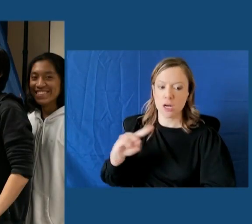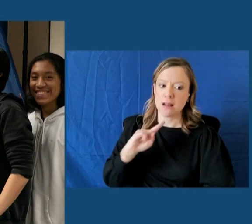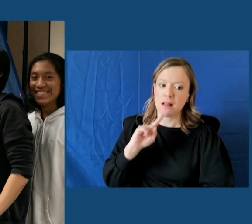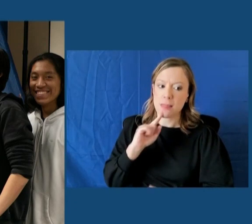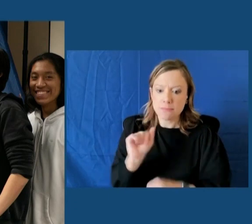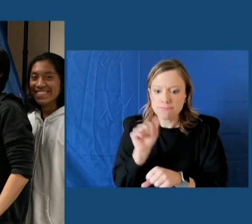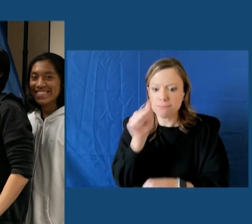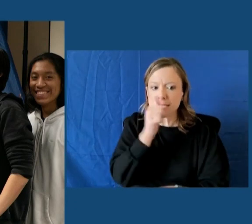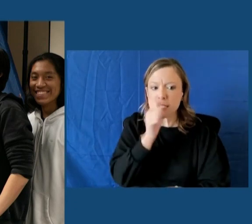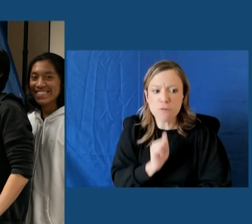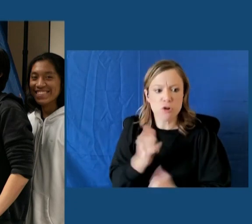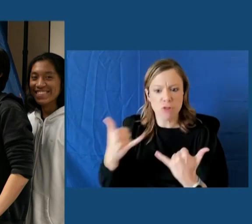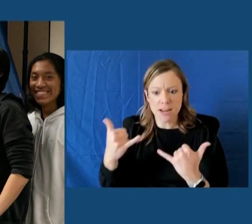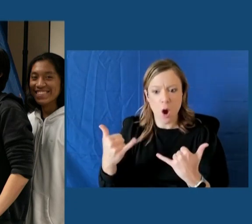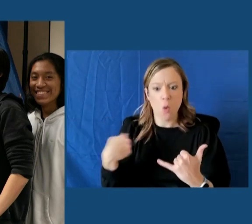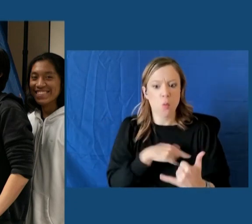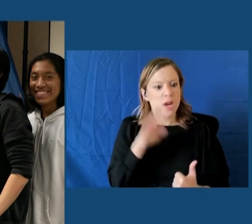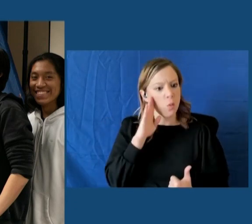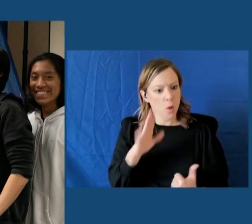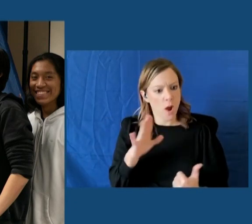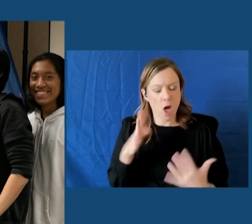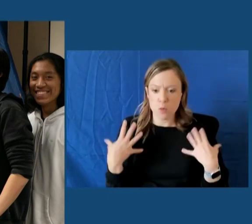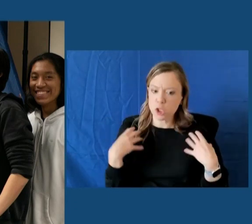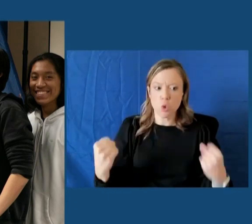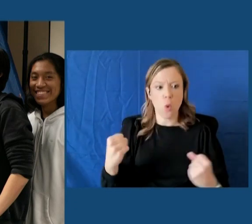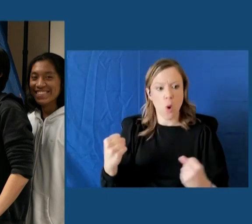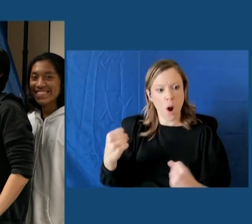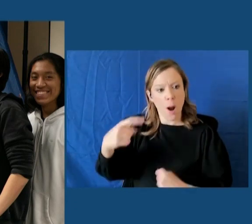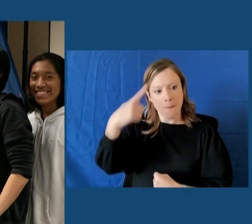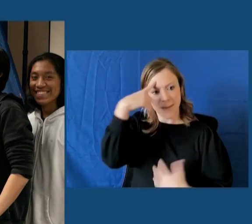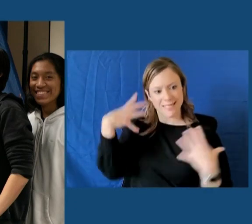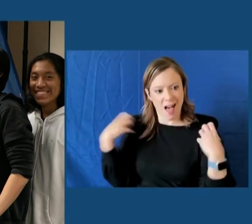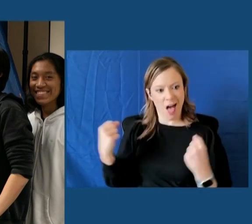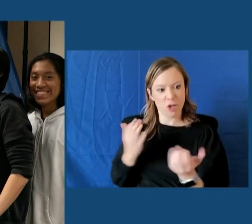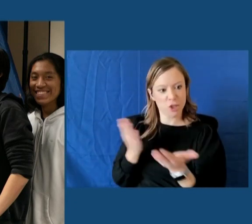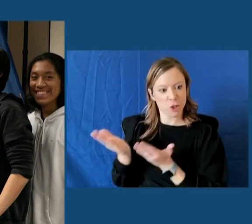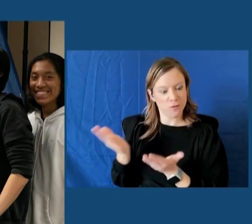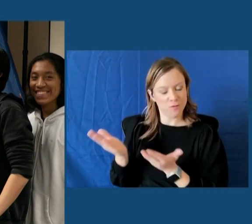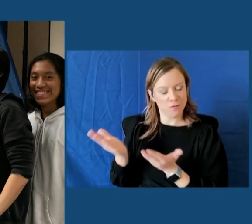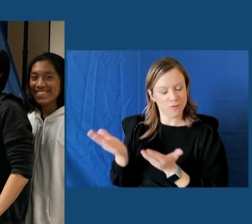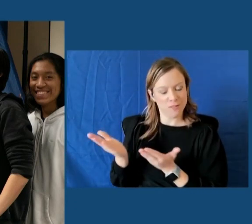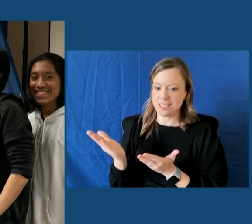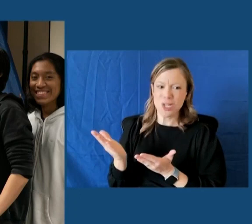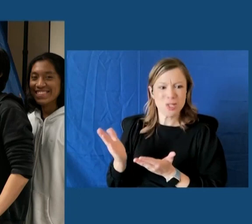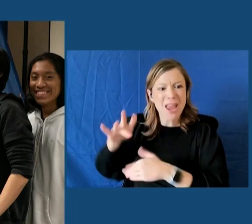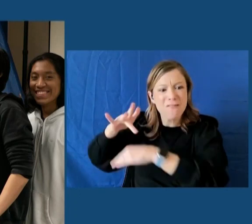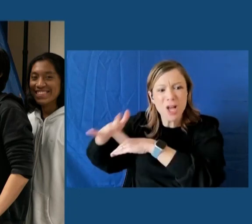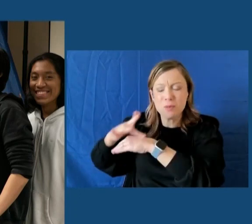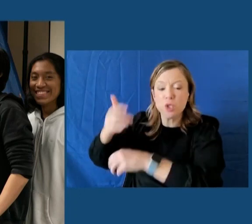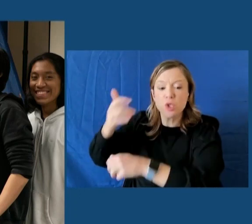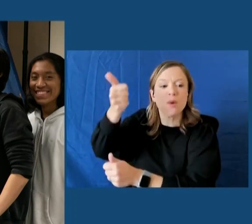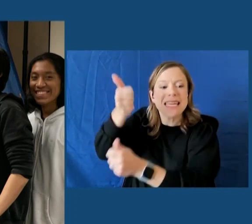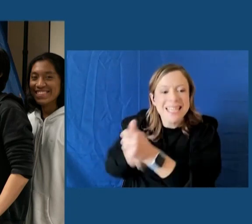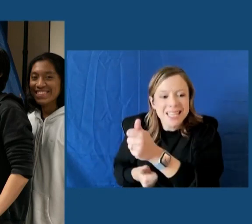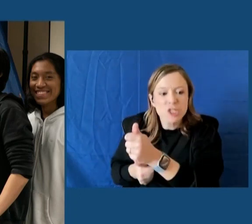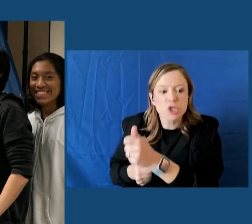mental health services available to every single school-age child.